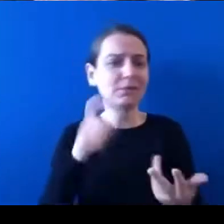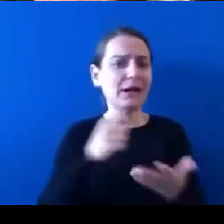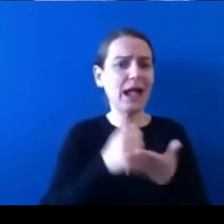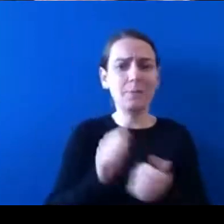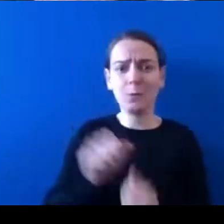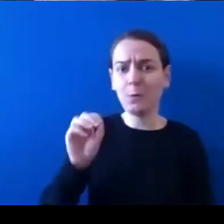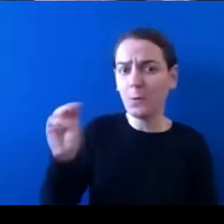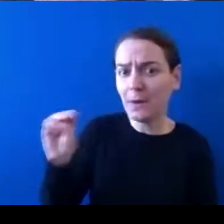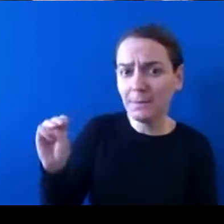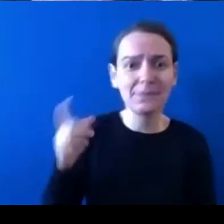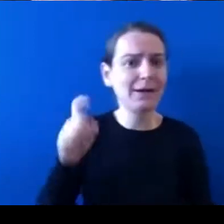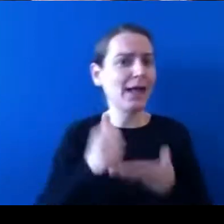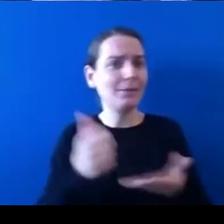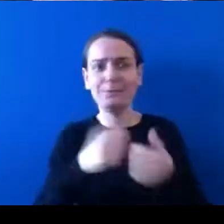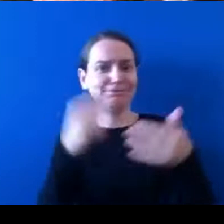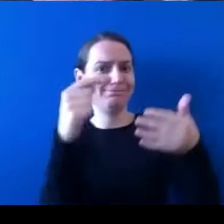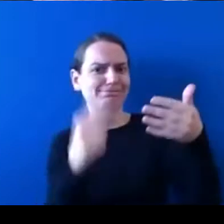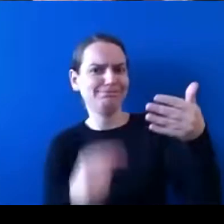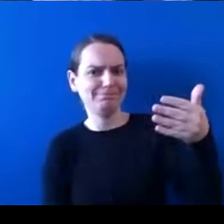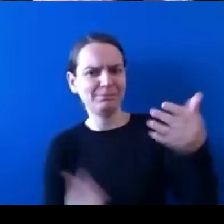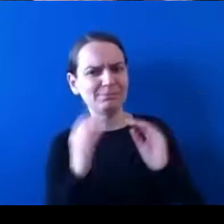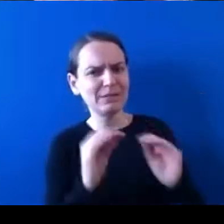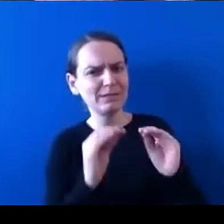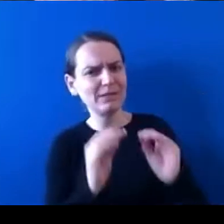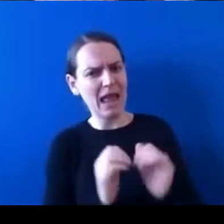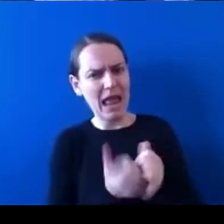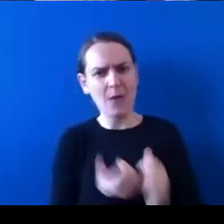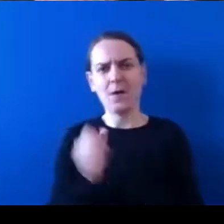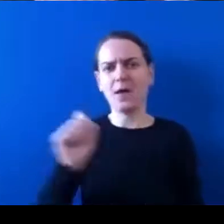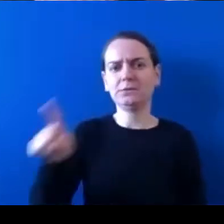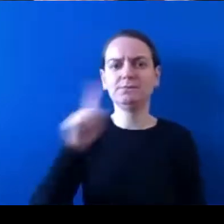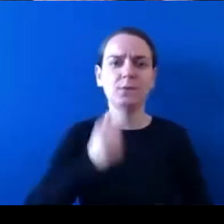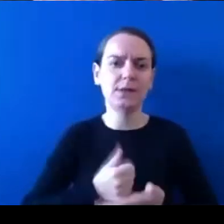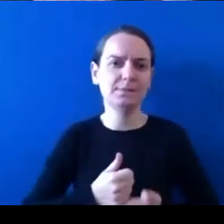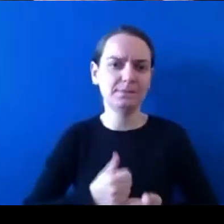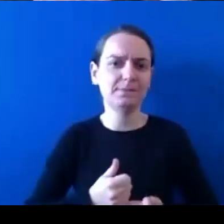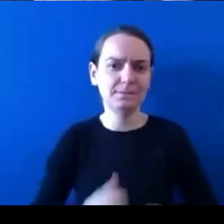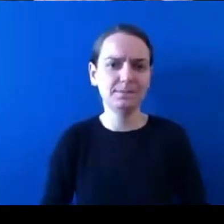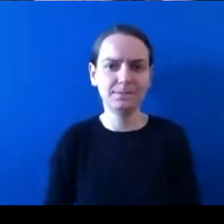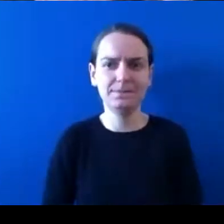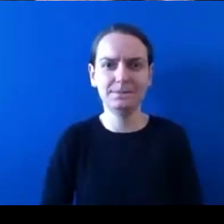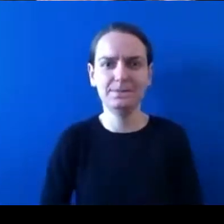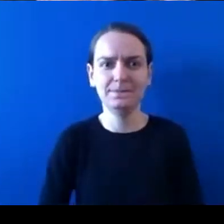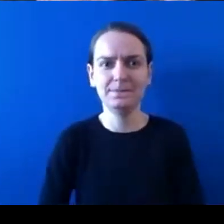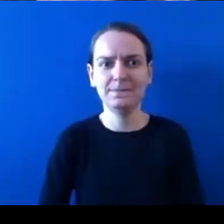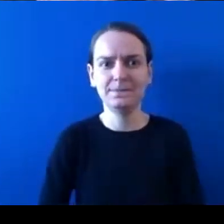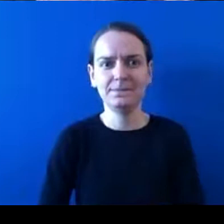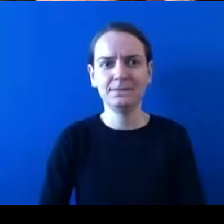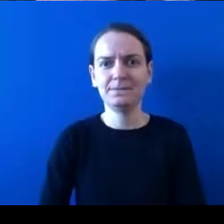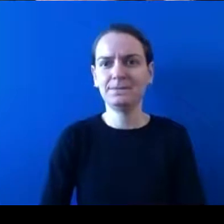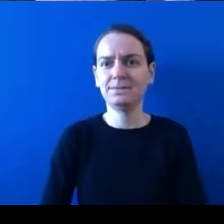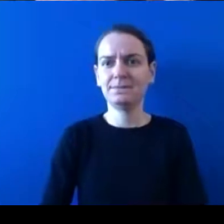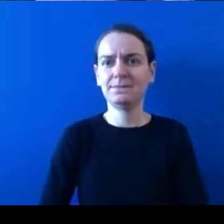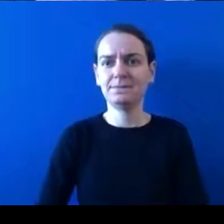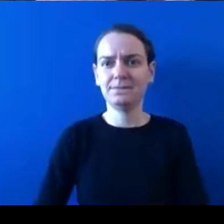out of her car and decided that this student needed help. She didn't need help. But because she was a little passive and